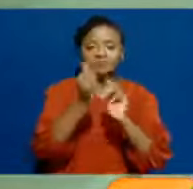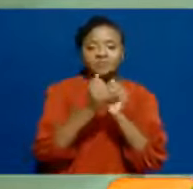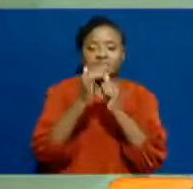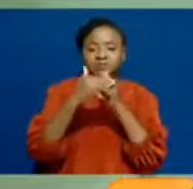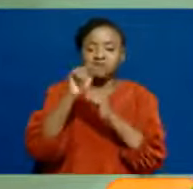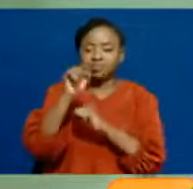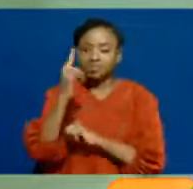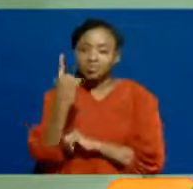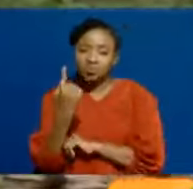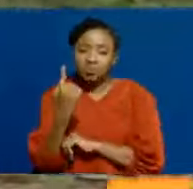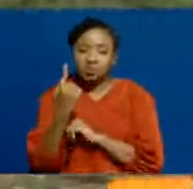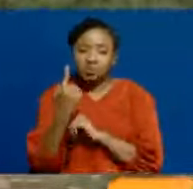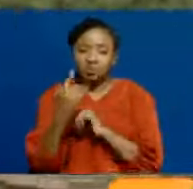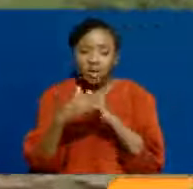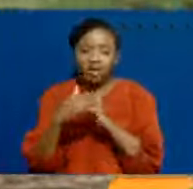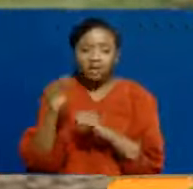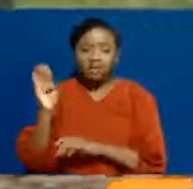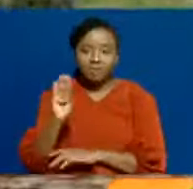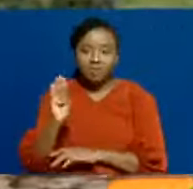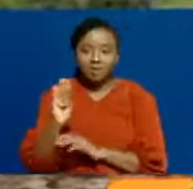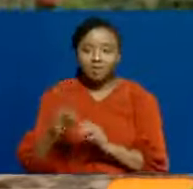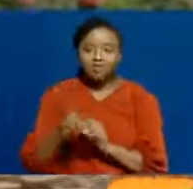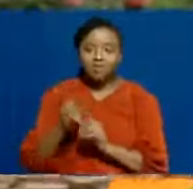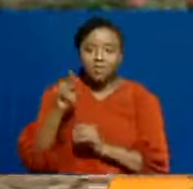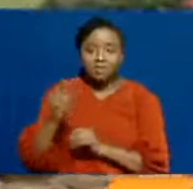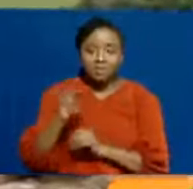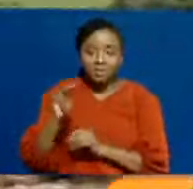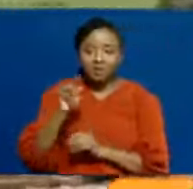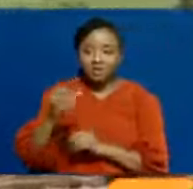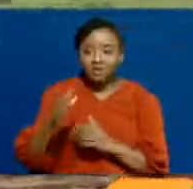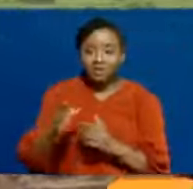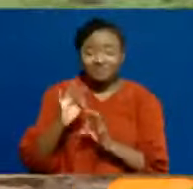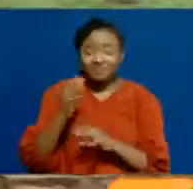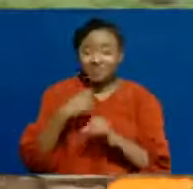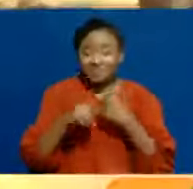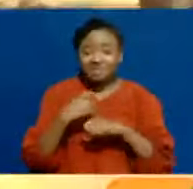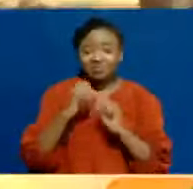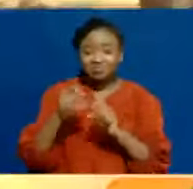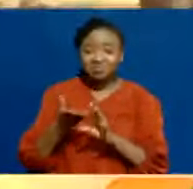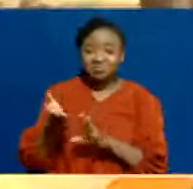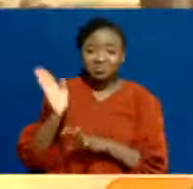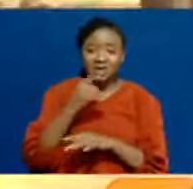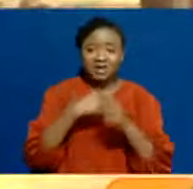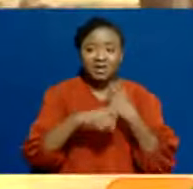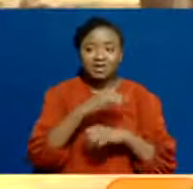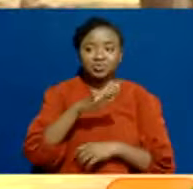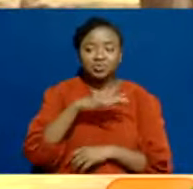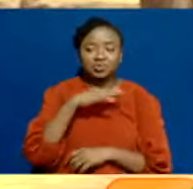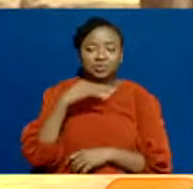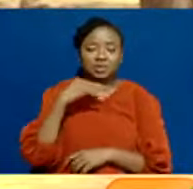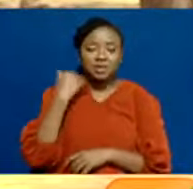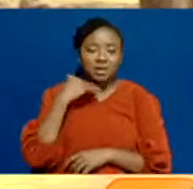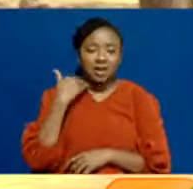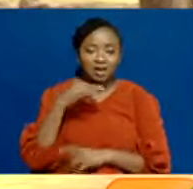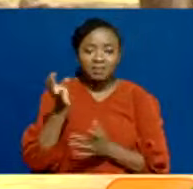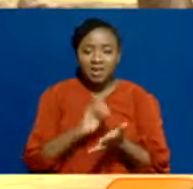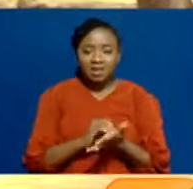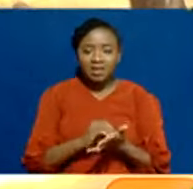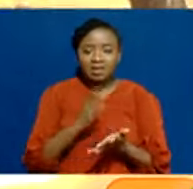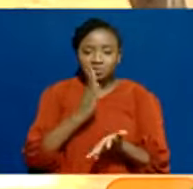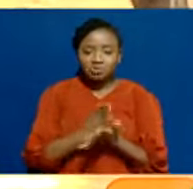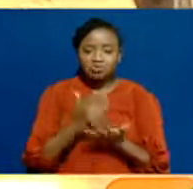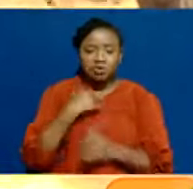own revenue. Michael says this will drive him back to a life of crime on the streets. So, minashanga. So, saizi nasikia